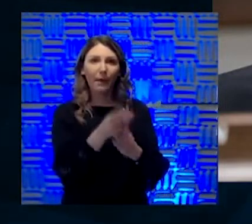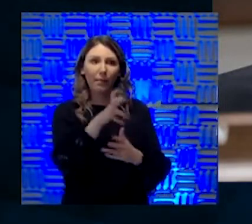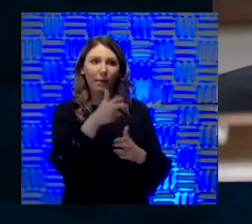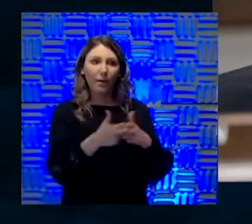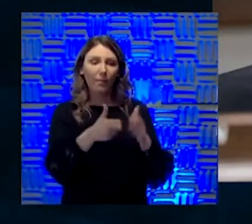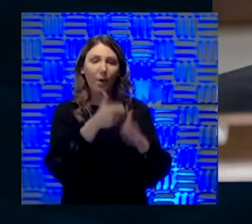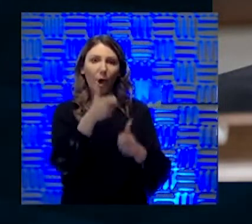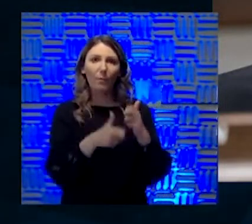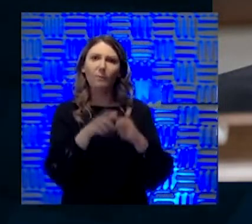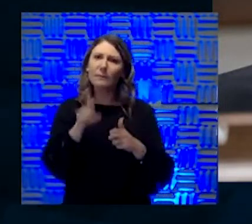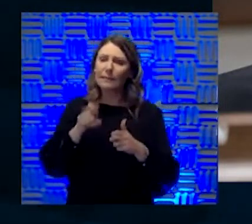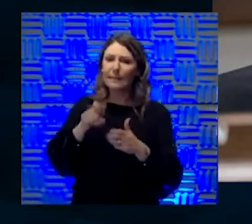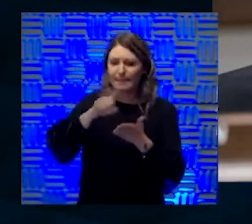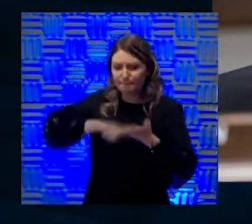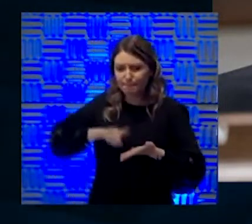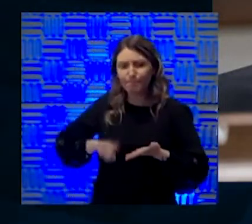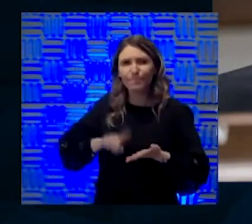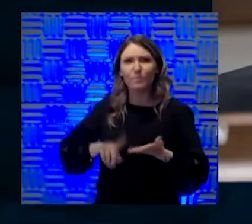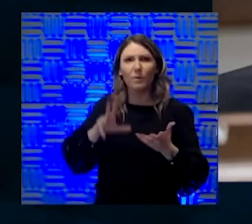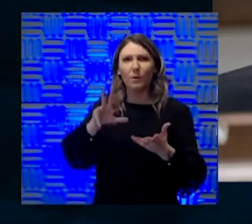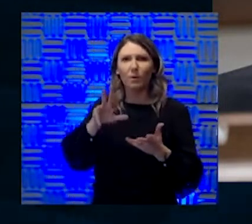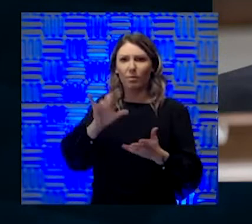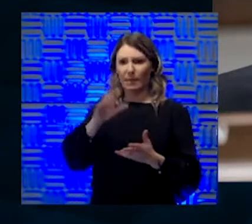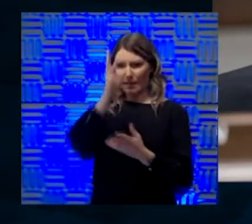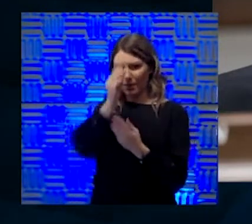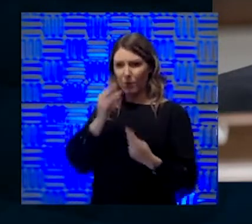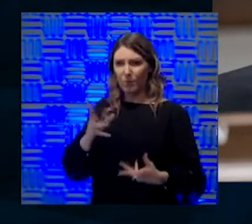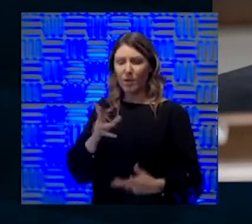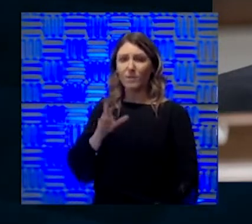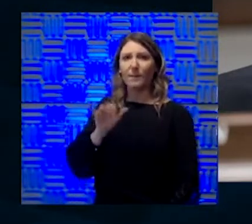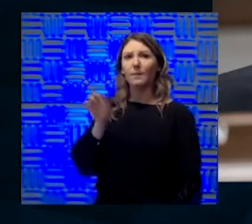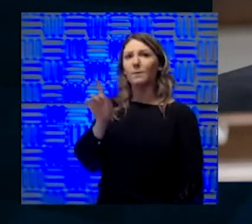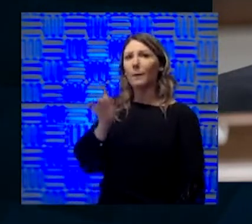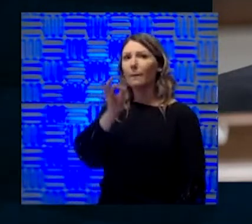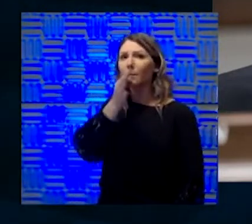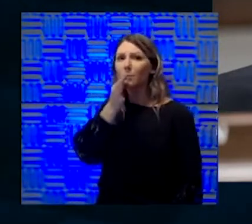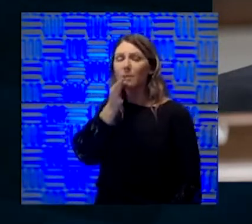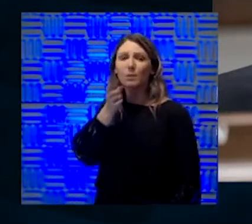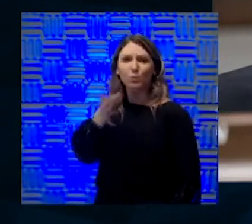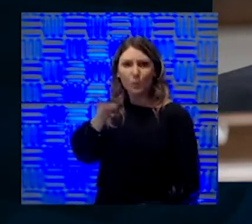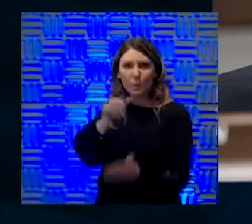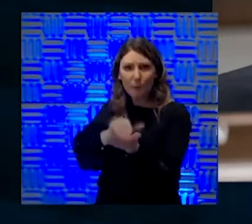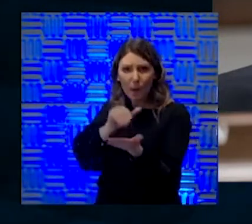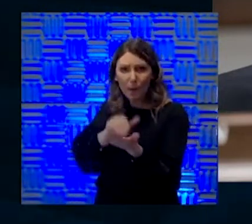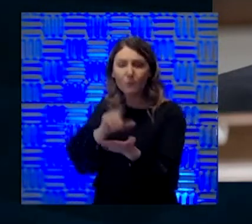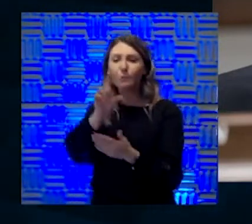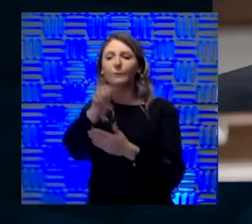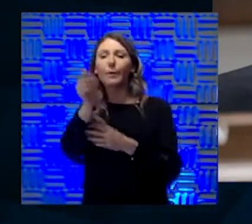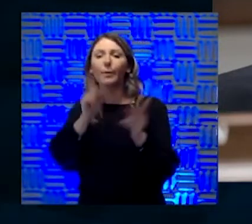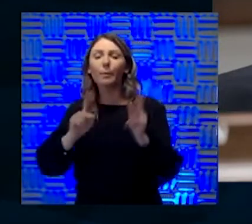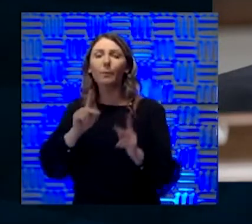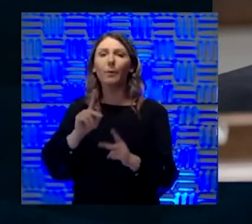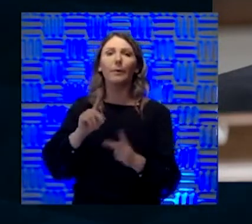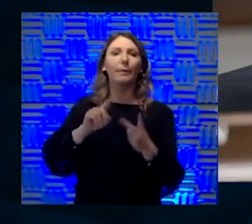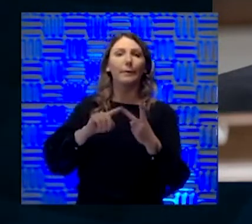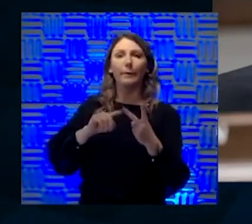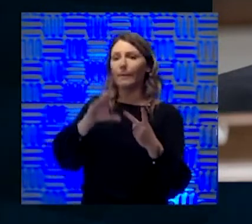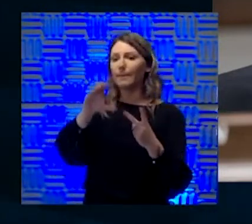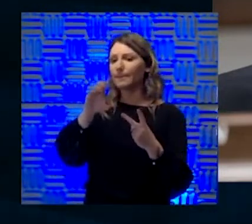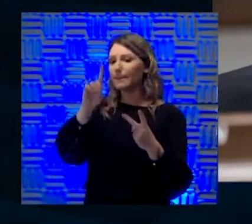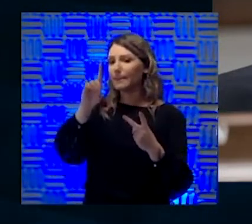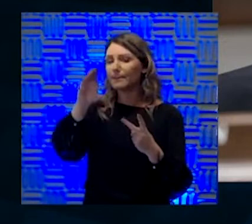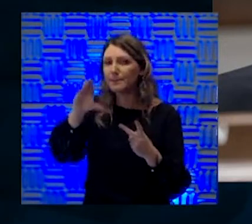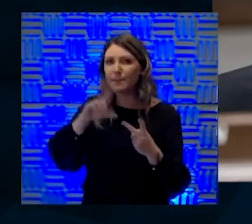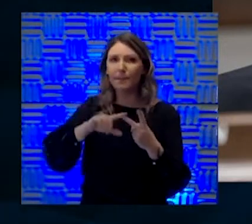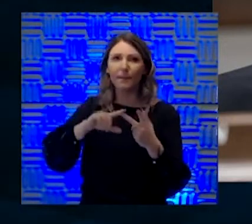we have. And that's where the expertise of you and others, where the CDC and the FDA and the NIH, the National